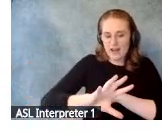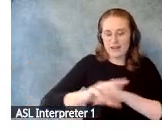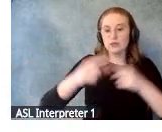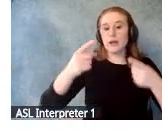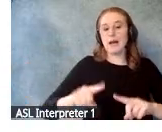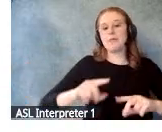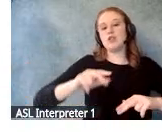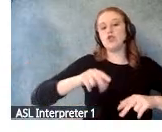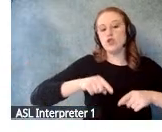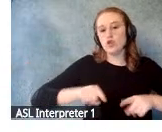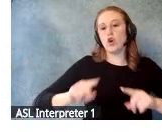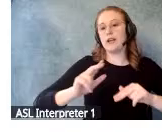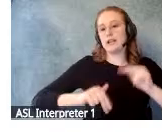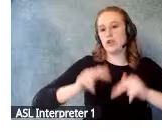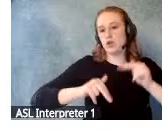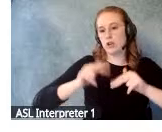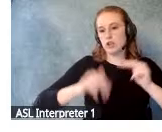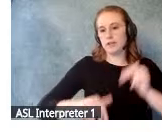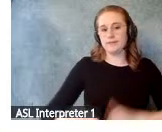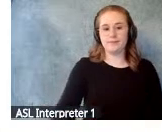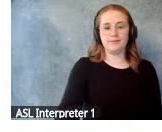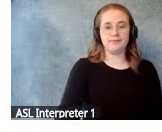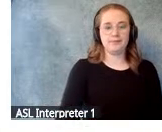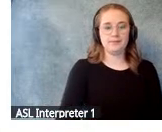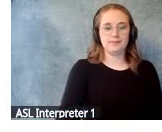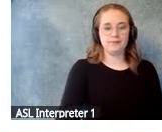construction. Next slide.